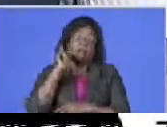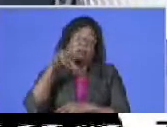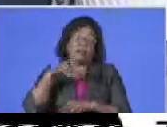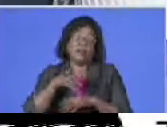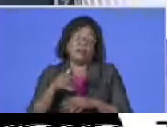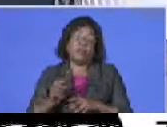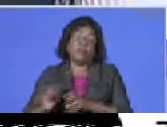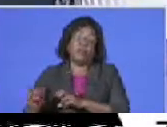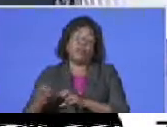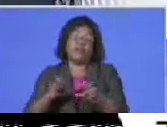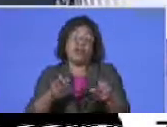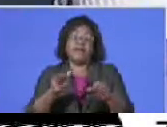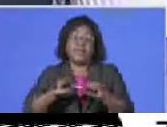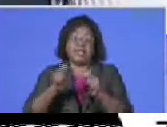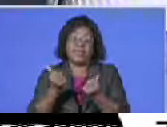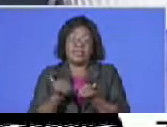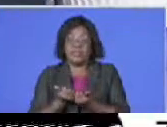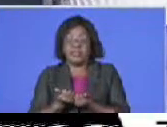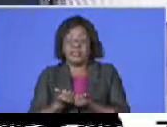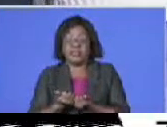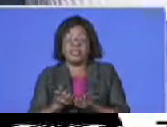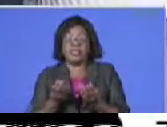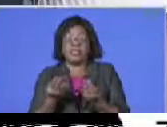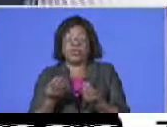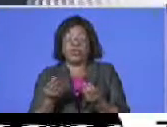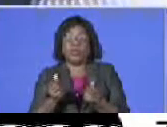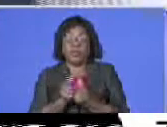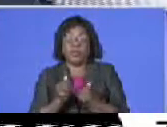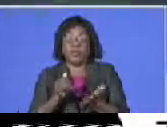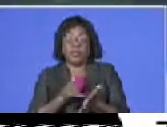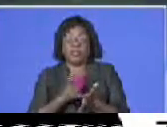agency is dealing with the decline in business.